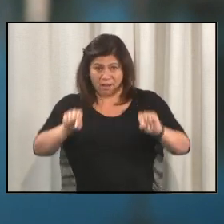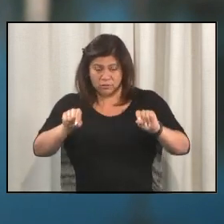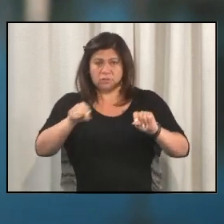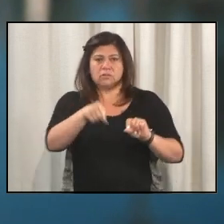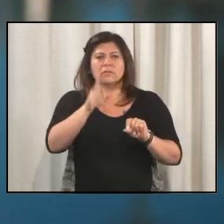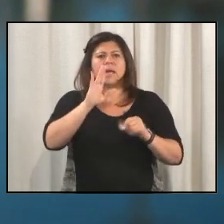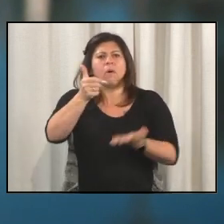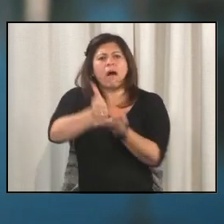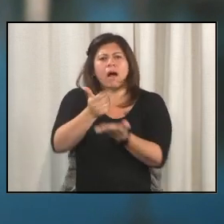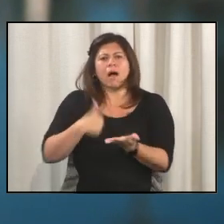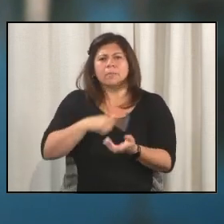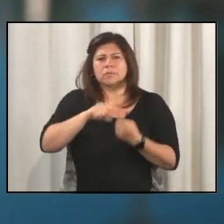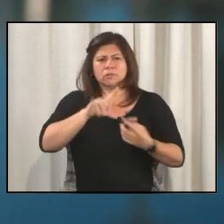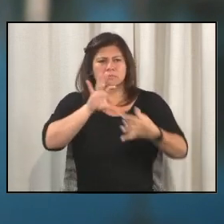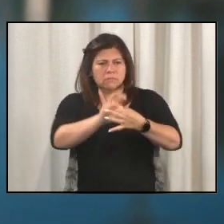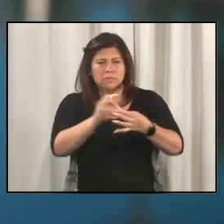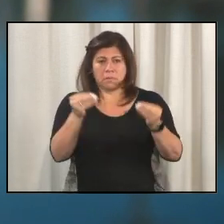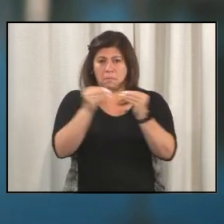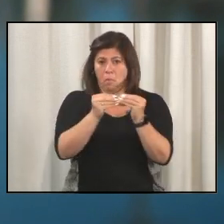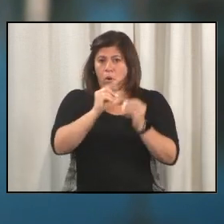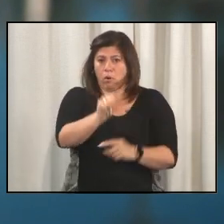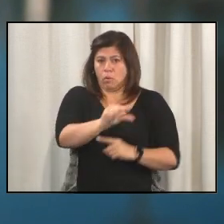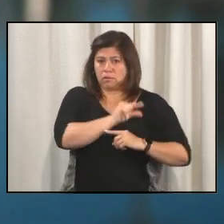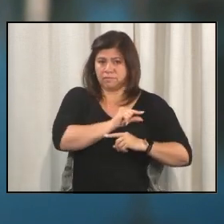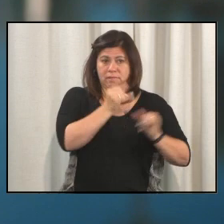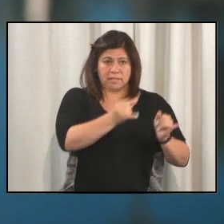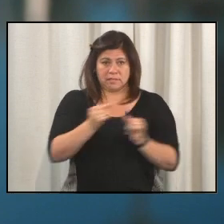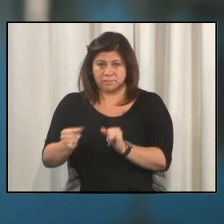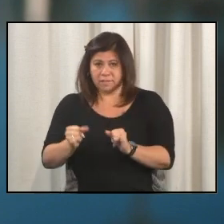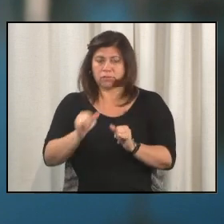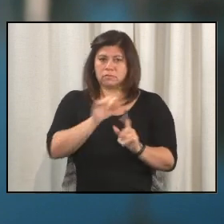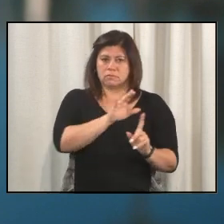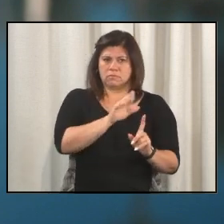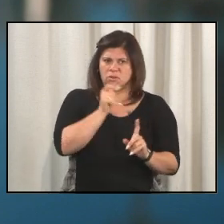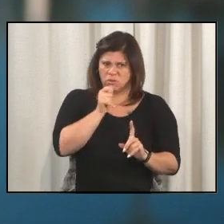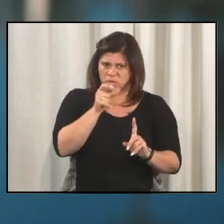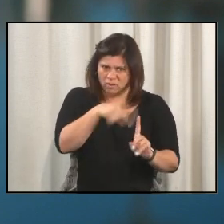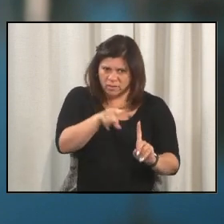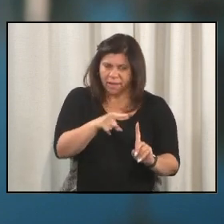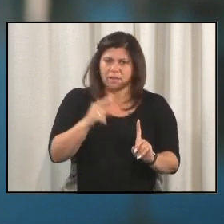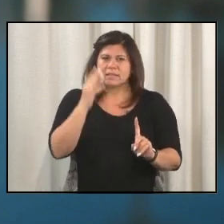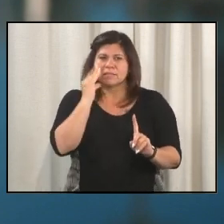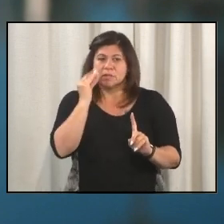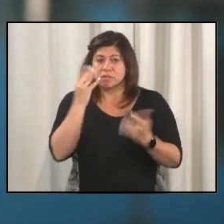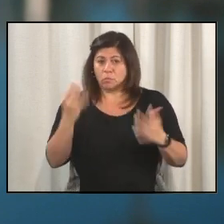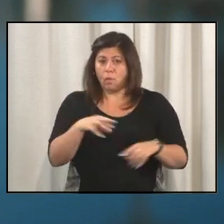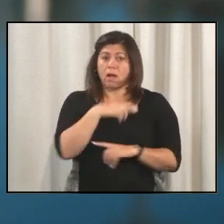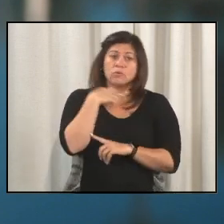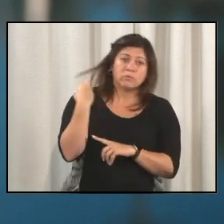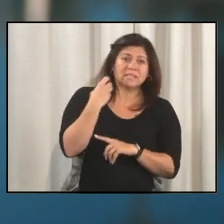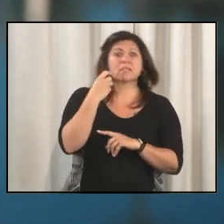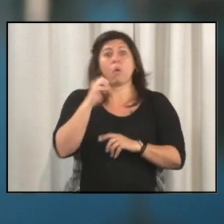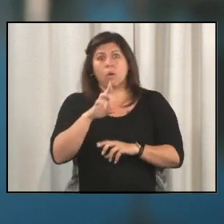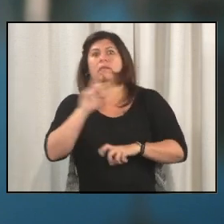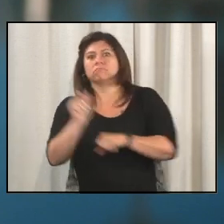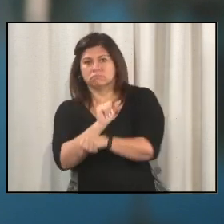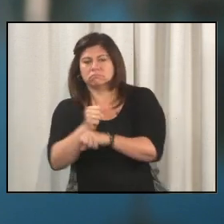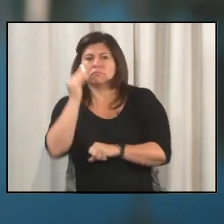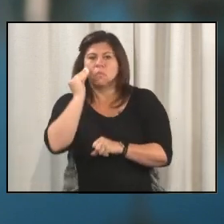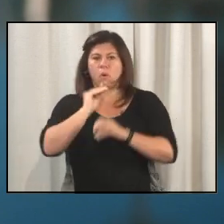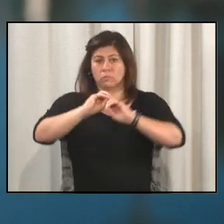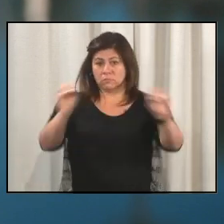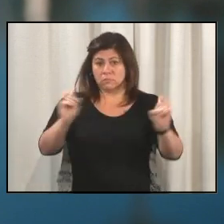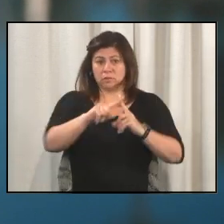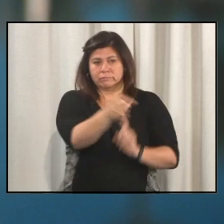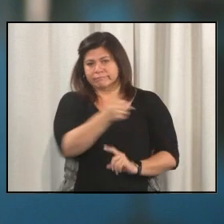even more qualifying individuals experiencing or at risk of experiencing homelessness to permanent